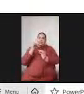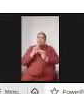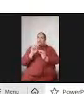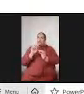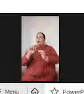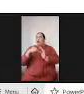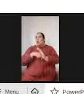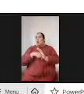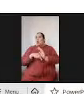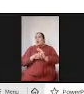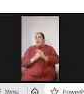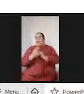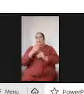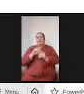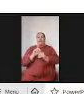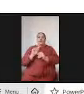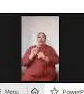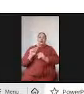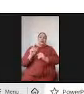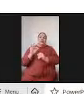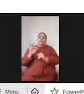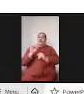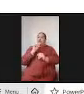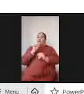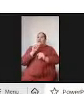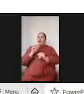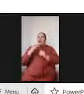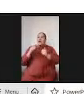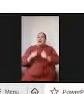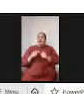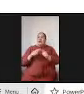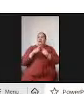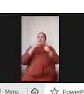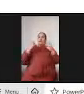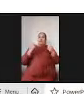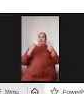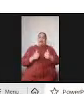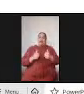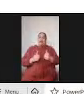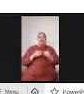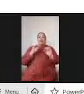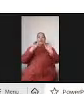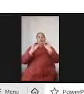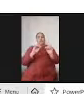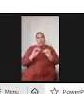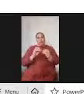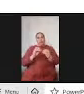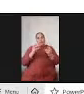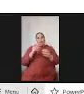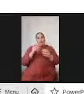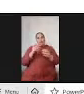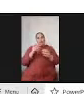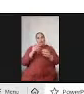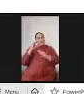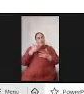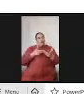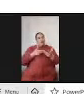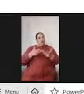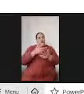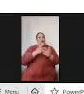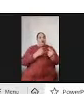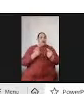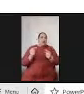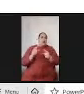out on Twitter, for instance. So their Twitter account is seen as a corporate business account where they push information out, and they're very clear they don't engage on that.